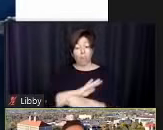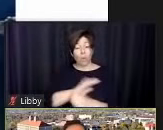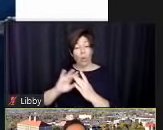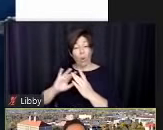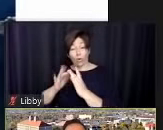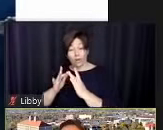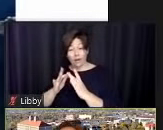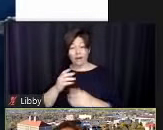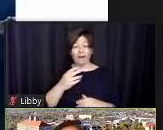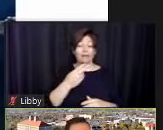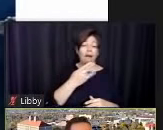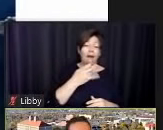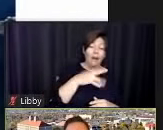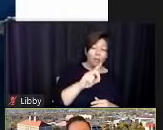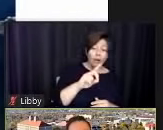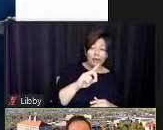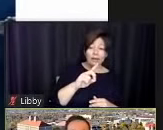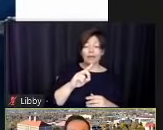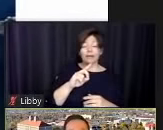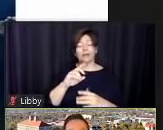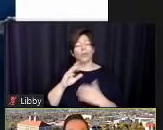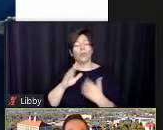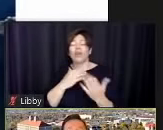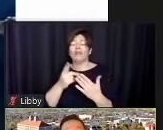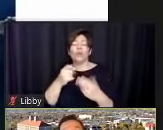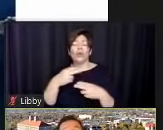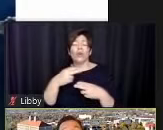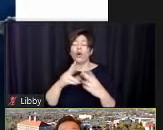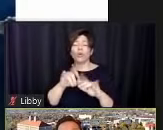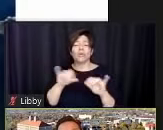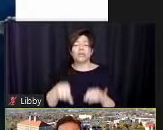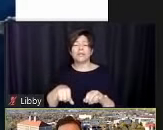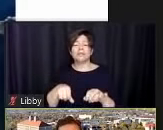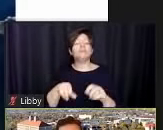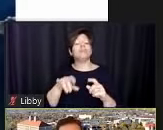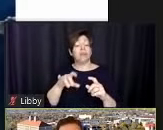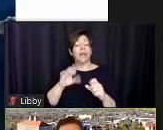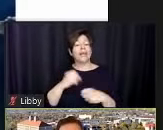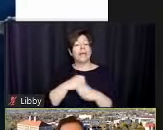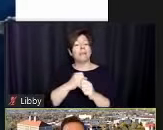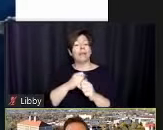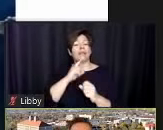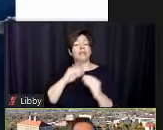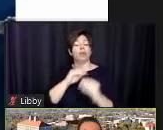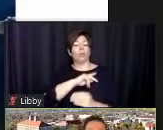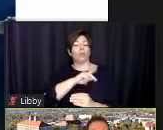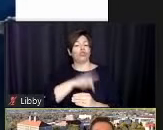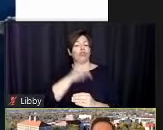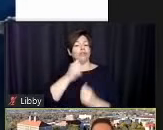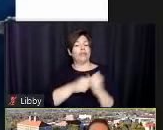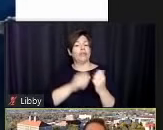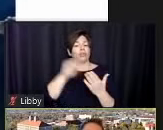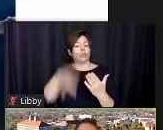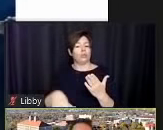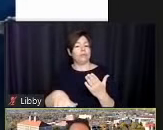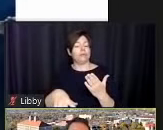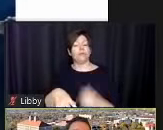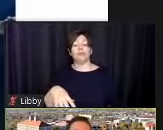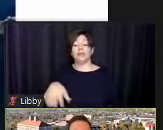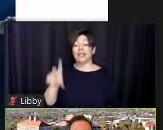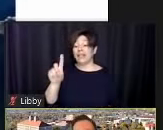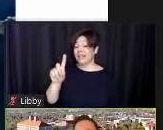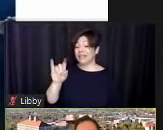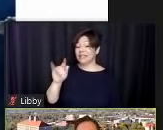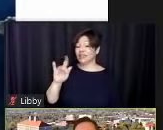or fully online, hybrid, personalized, whatever you want to call it, can personalize the learning experience. The digital tools are a great way